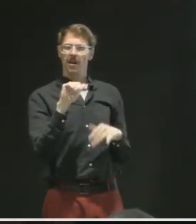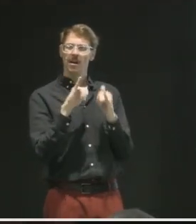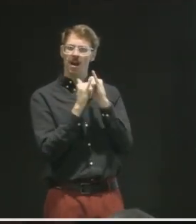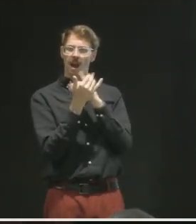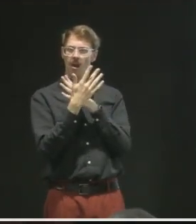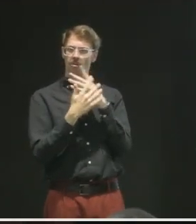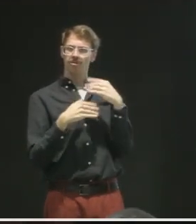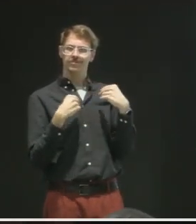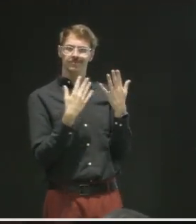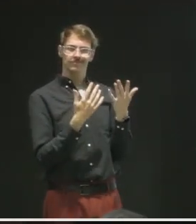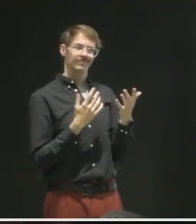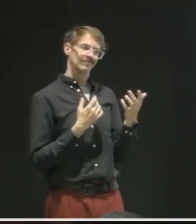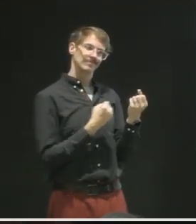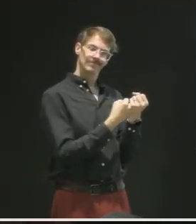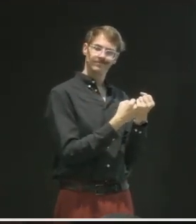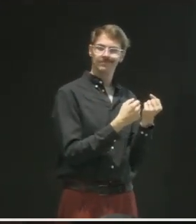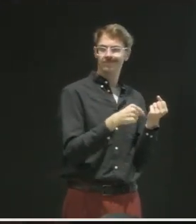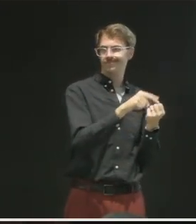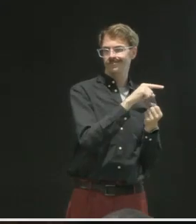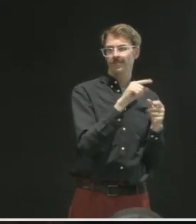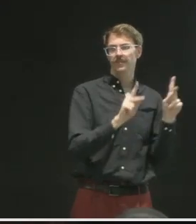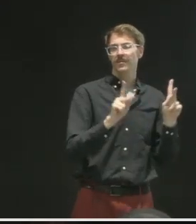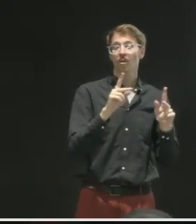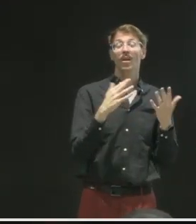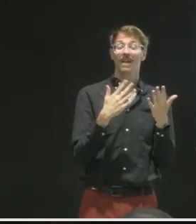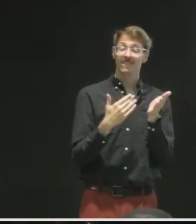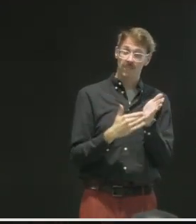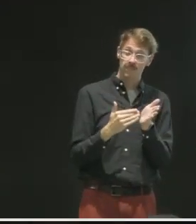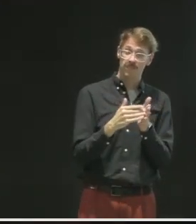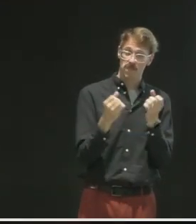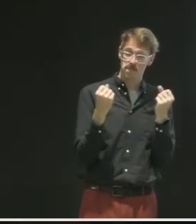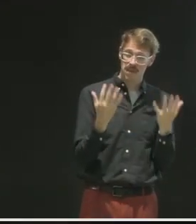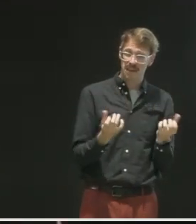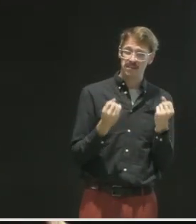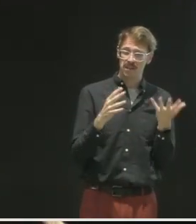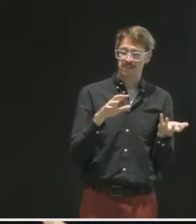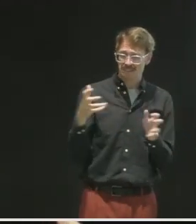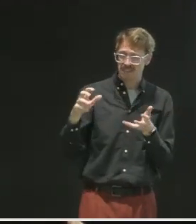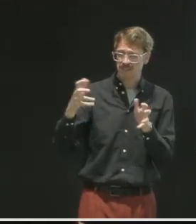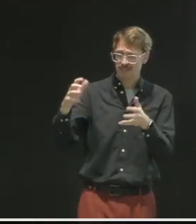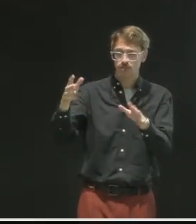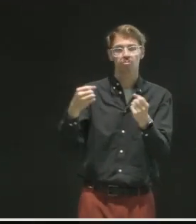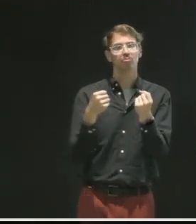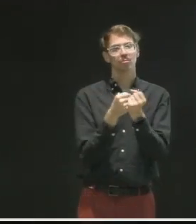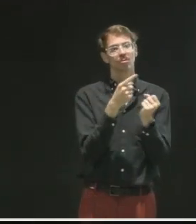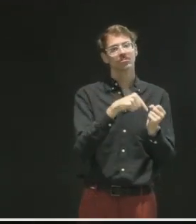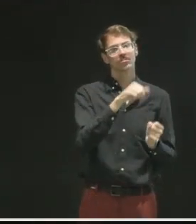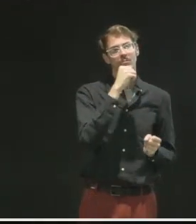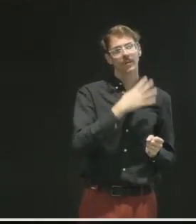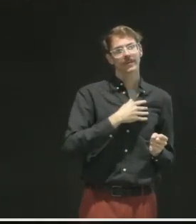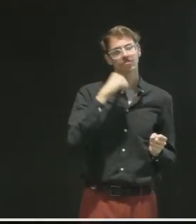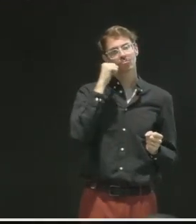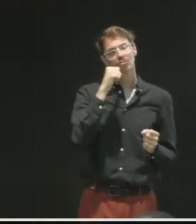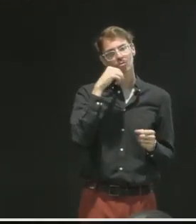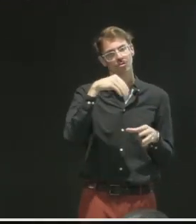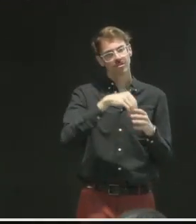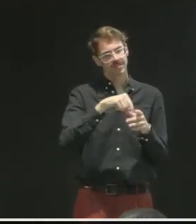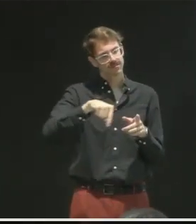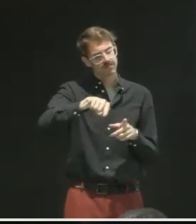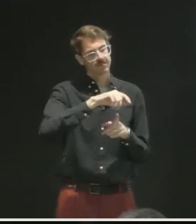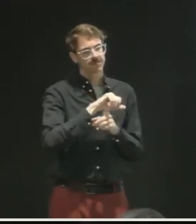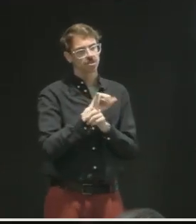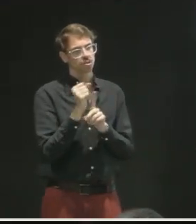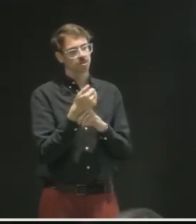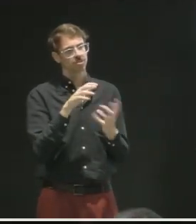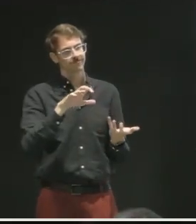regularly impacted by disasters to support women and girls in disaster situations. And I